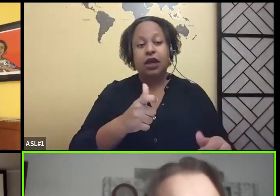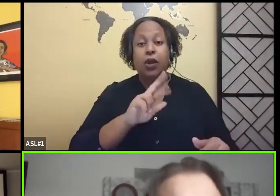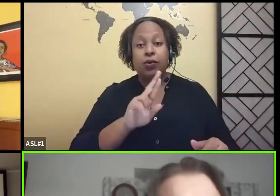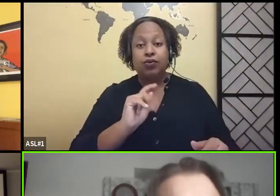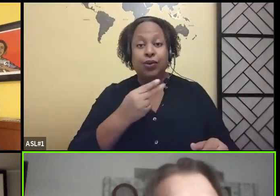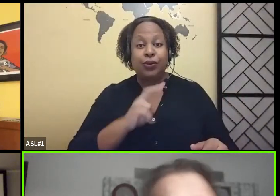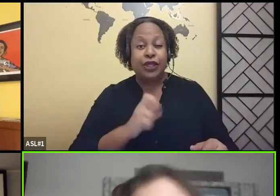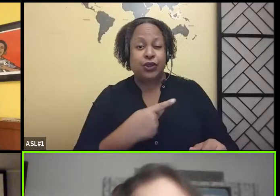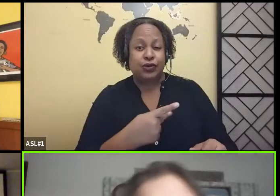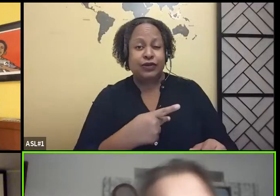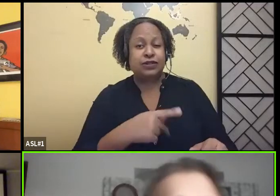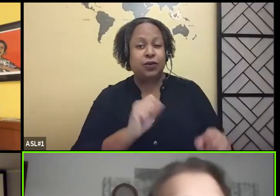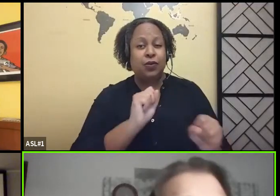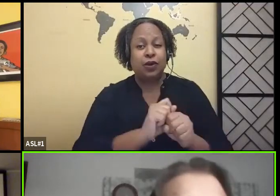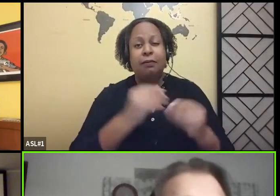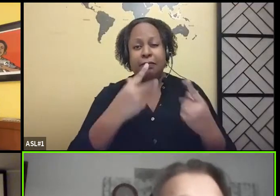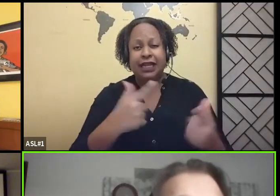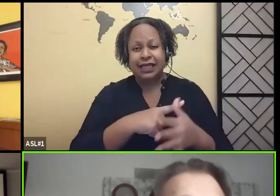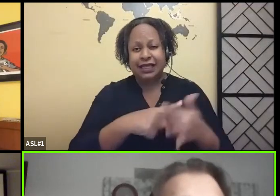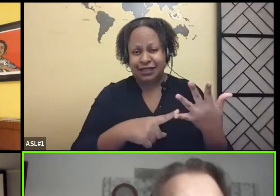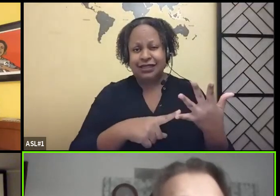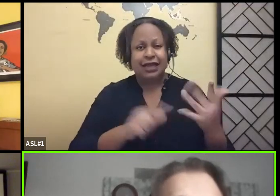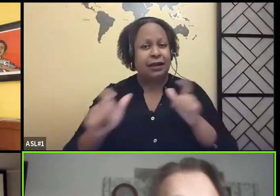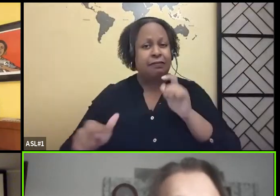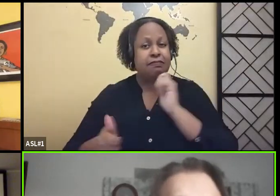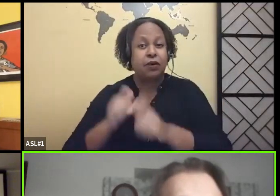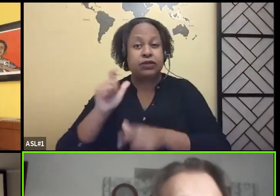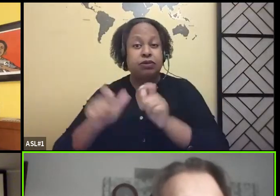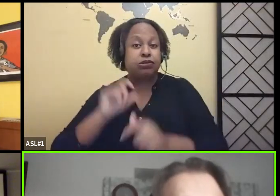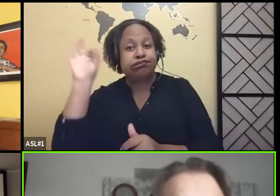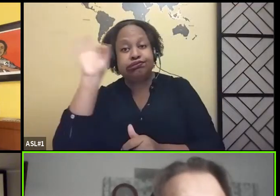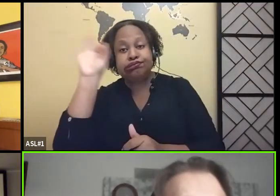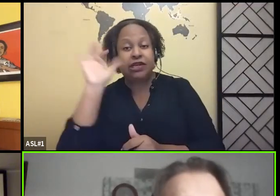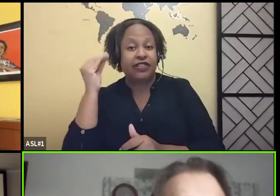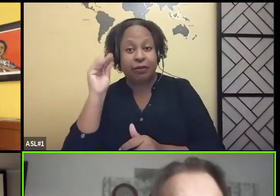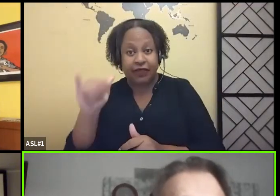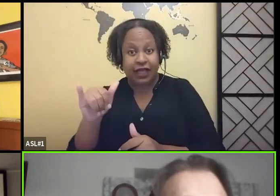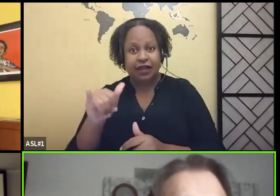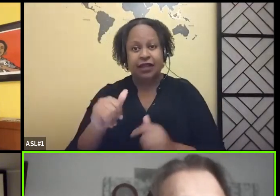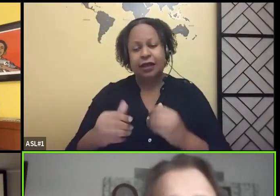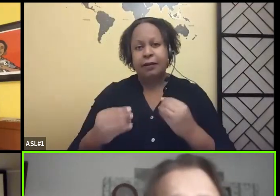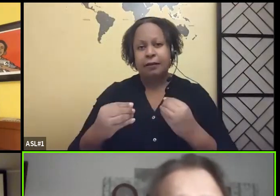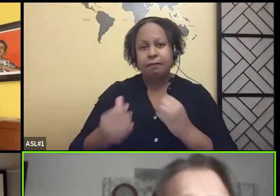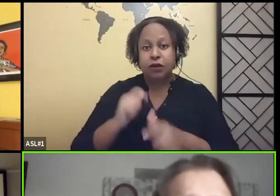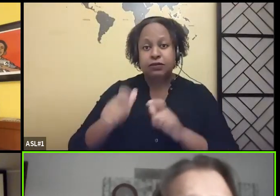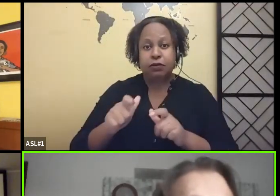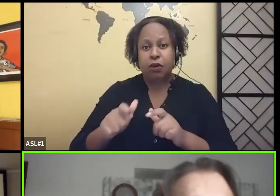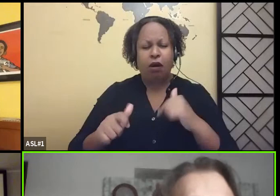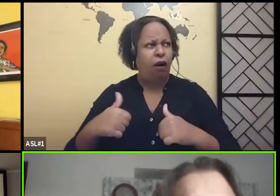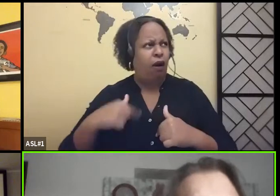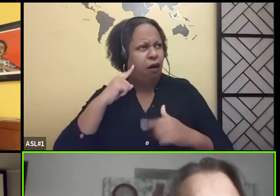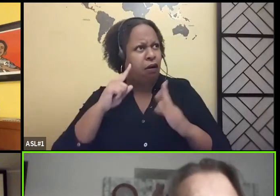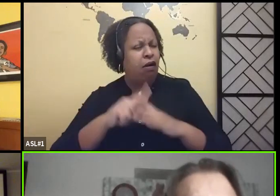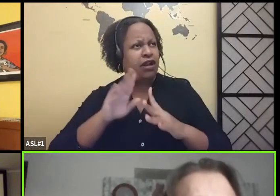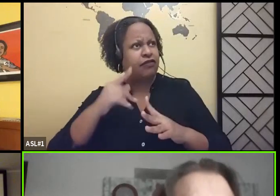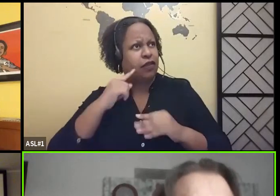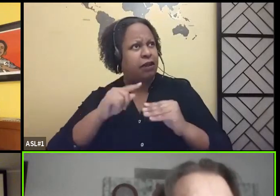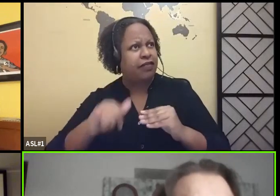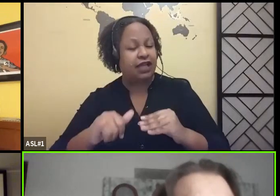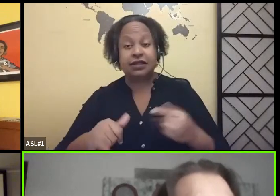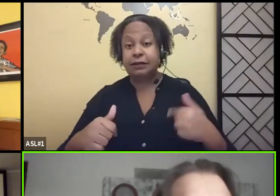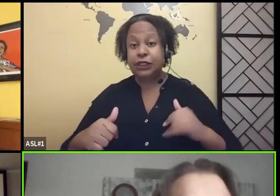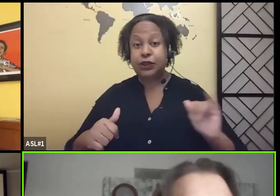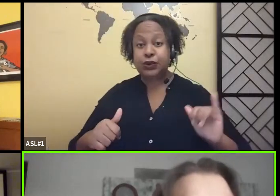don't think about. That fair? Fair. They're like, oh yeah, I never thought about that. That's like me too. They're like,